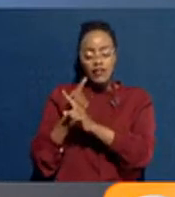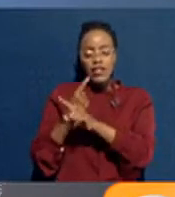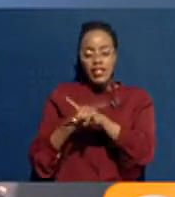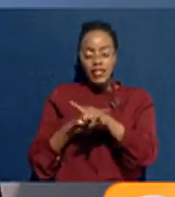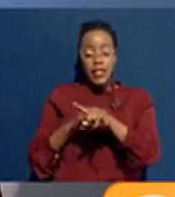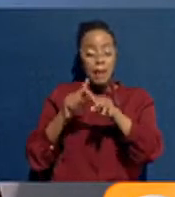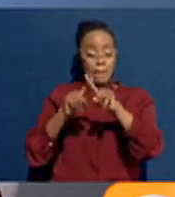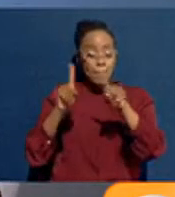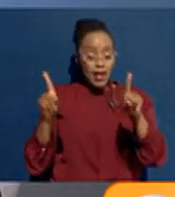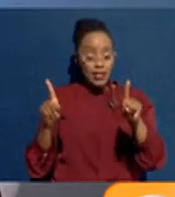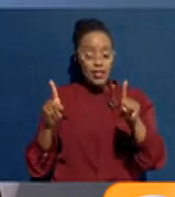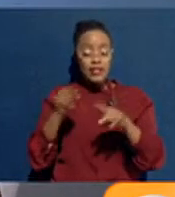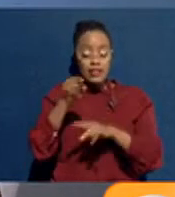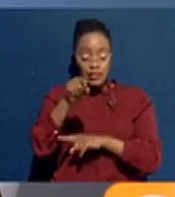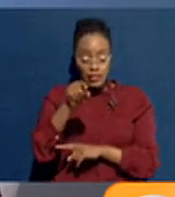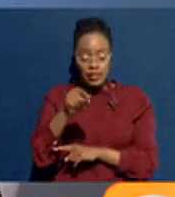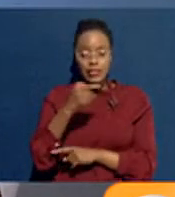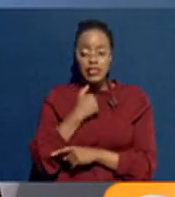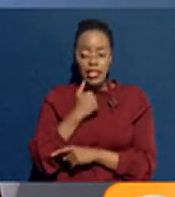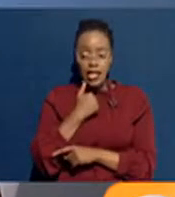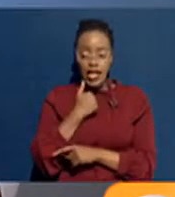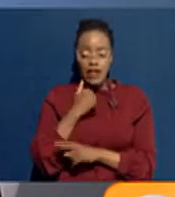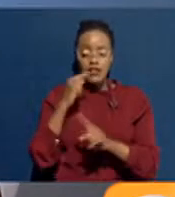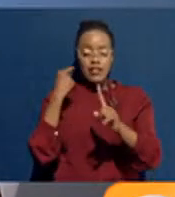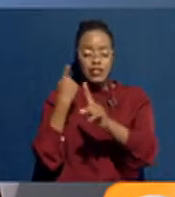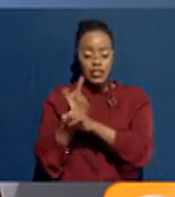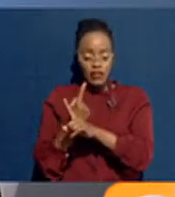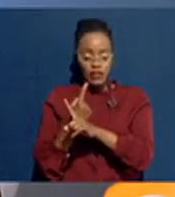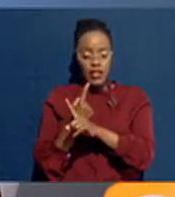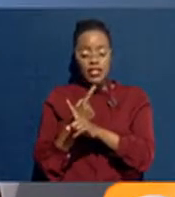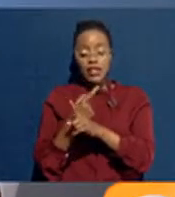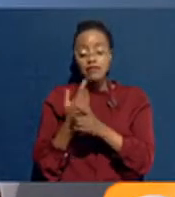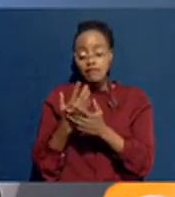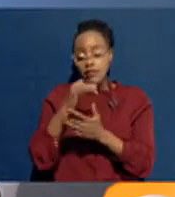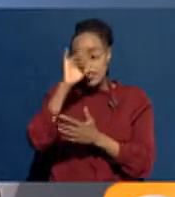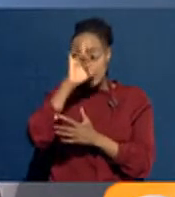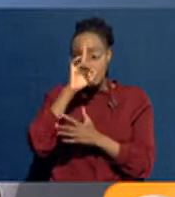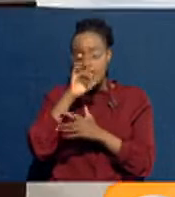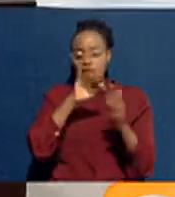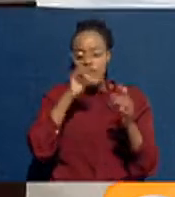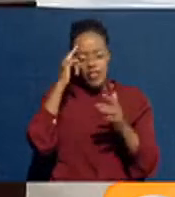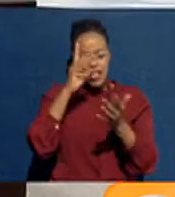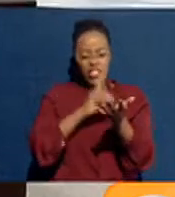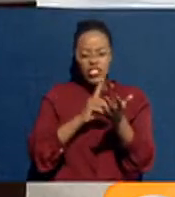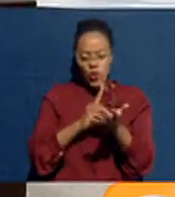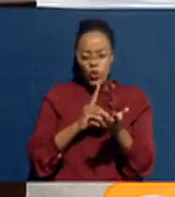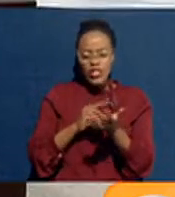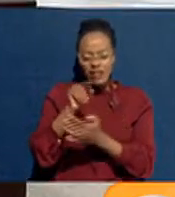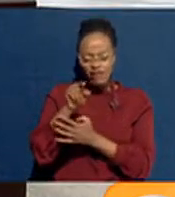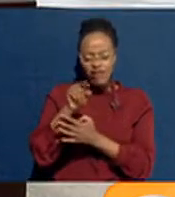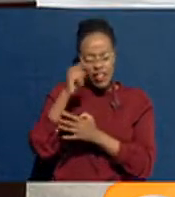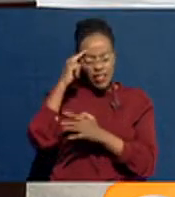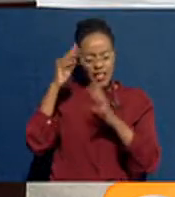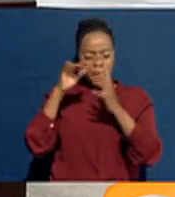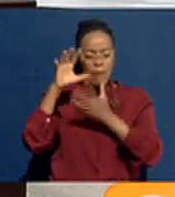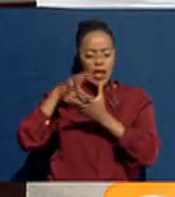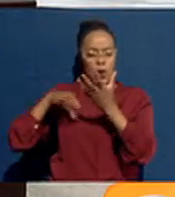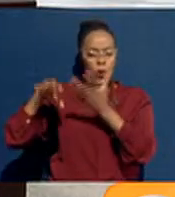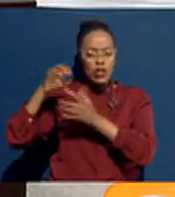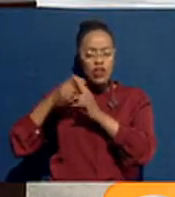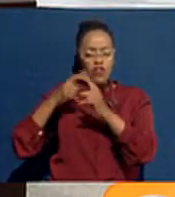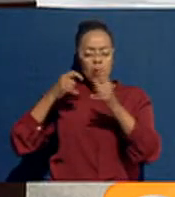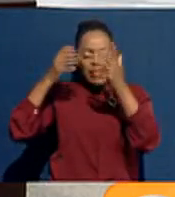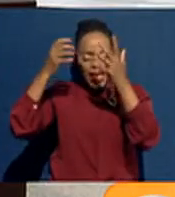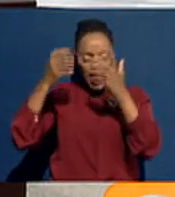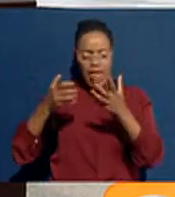but they are of different magnitudes. Okay. I think, Dr. Gikungu, the biggest confusion is coming from the intensity